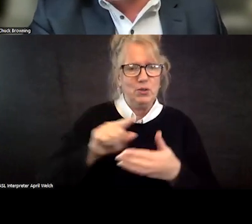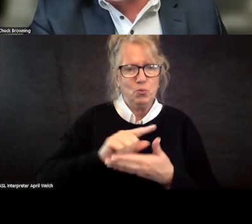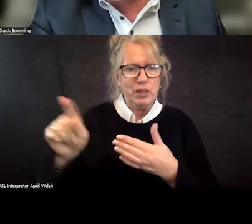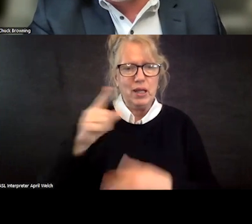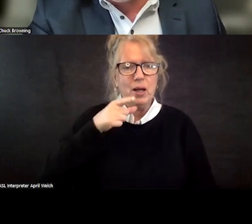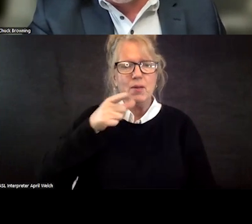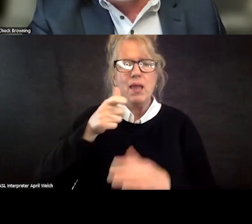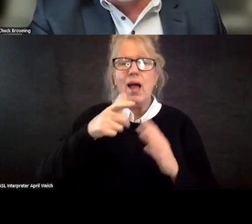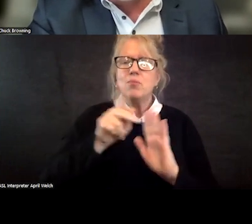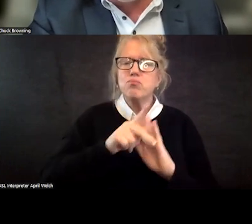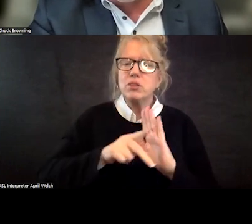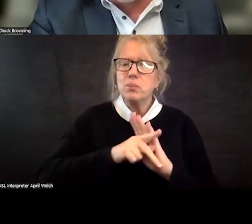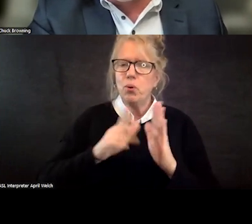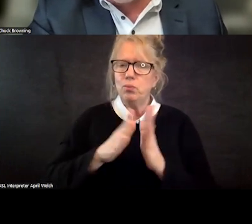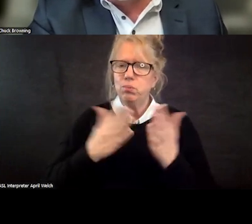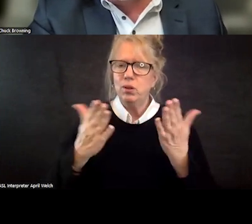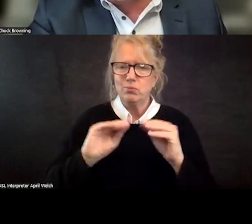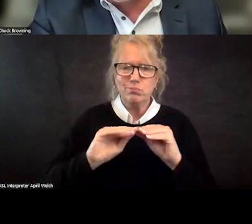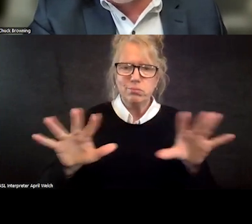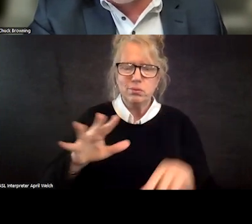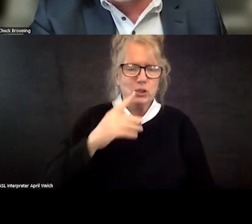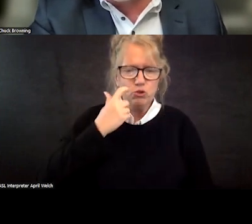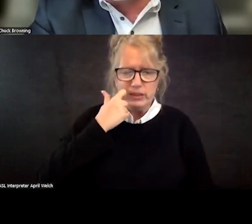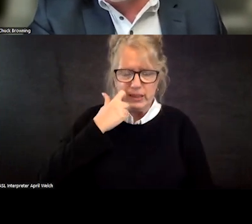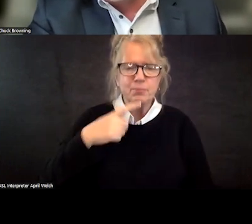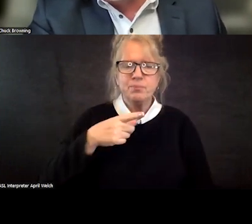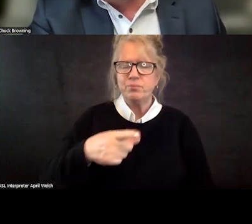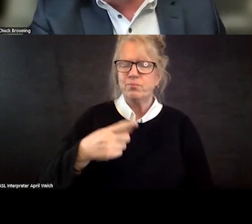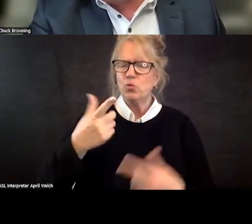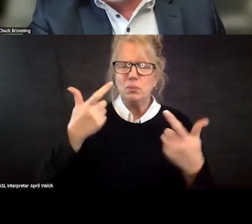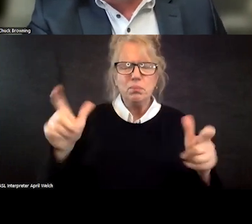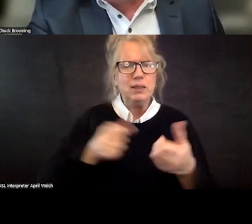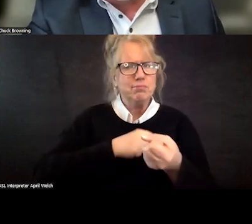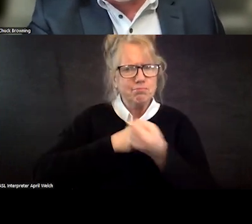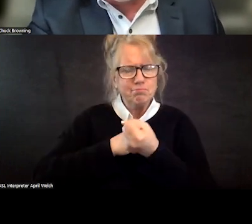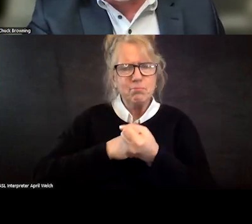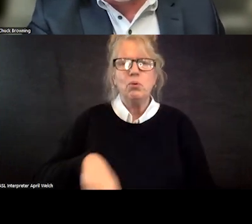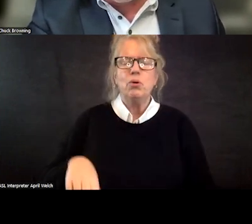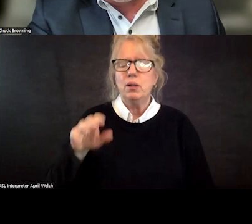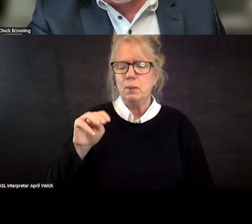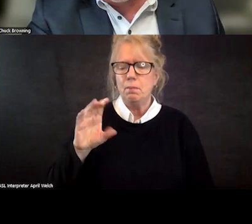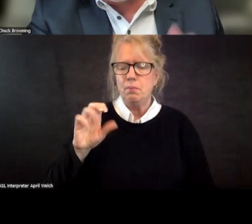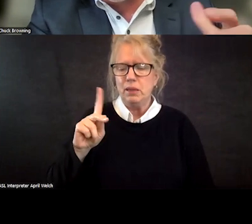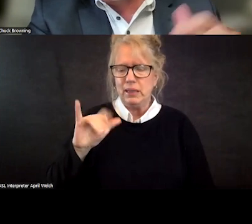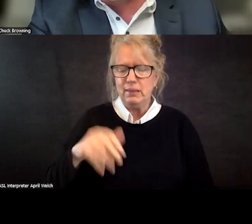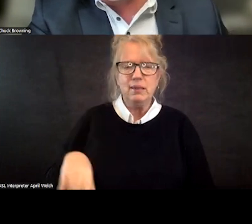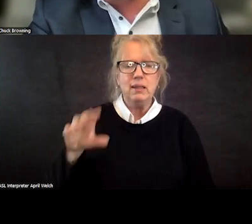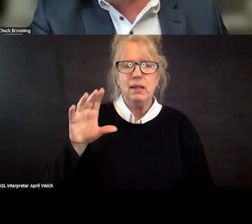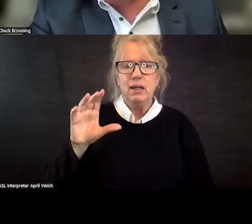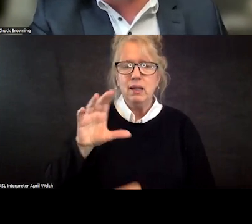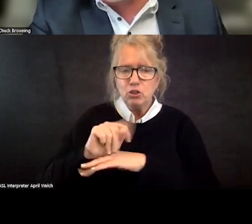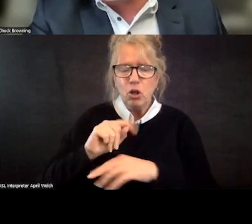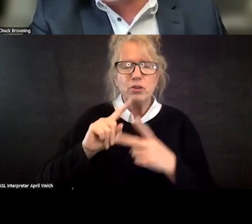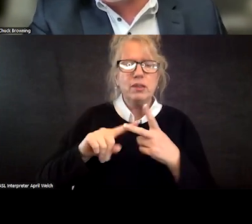Care Principles, with a big support and help from McKinsey Consulting, along with partners that